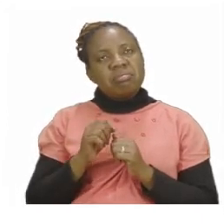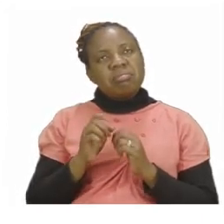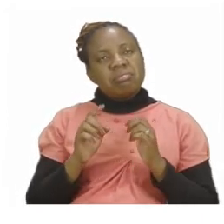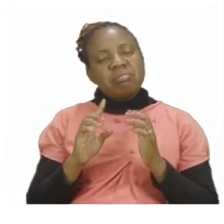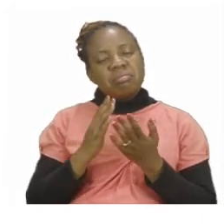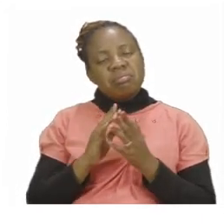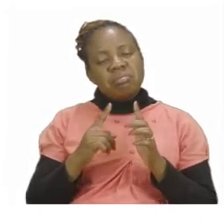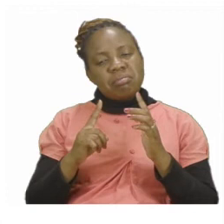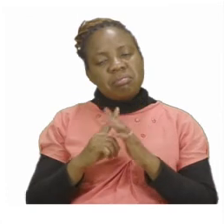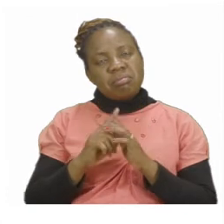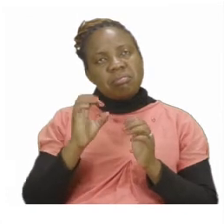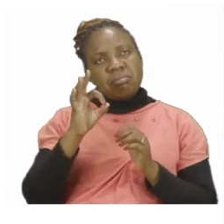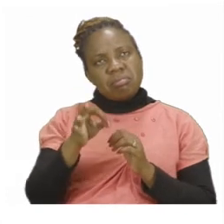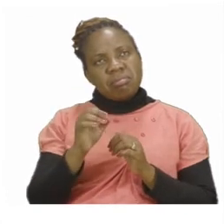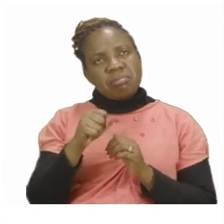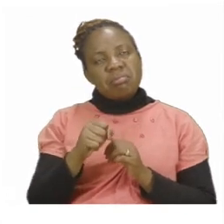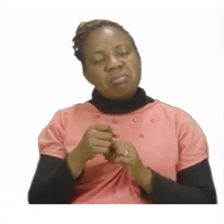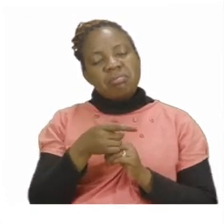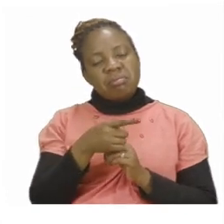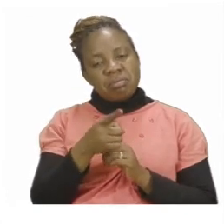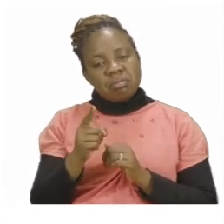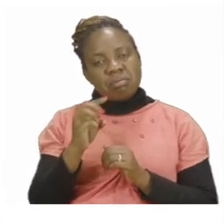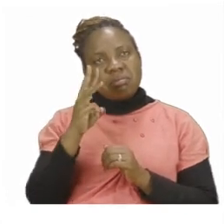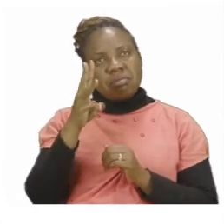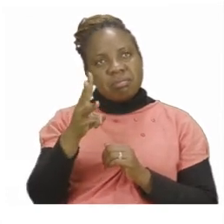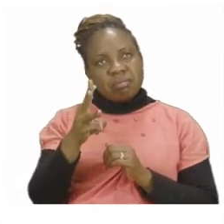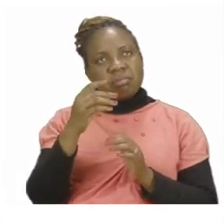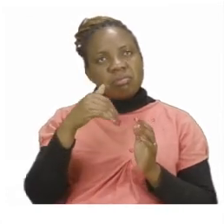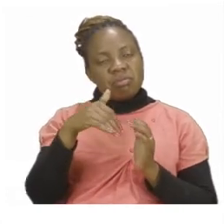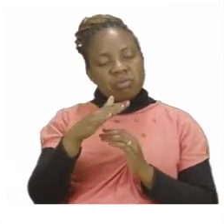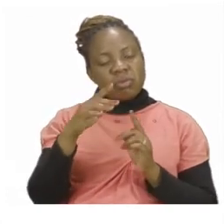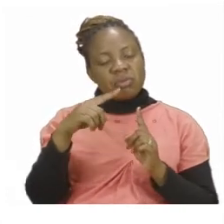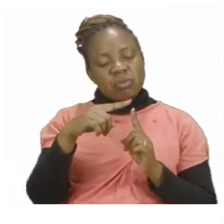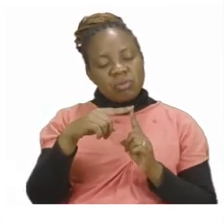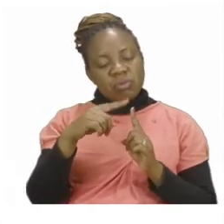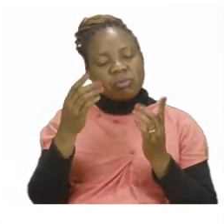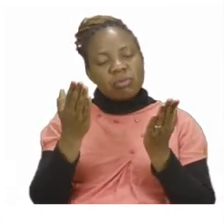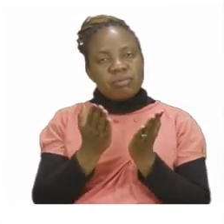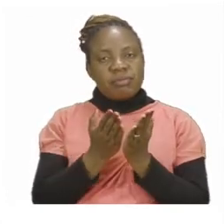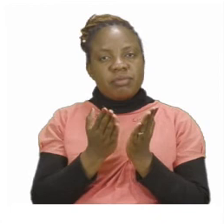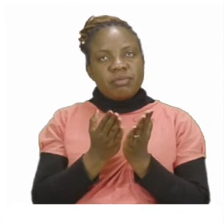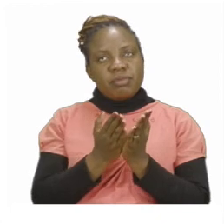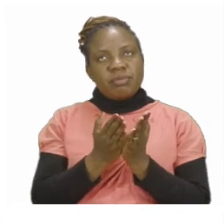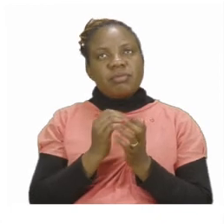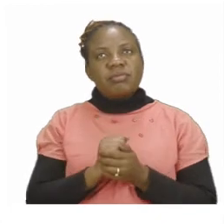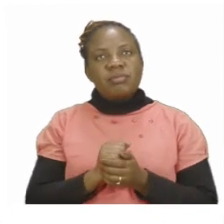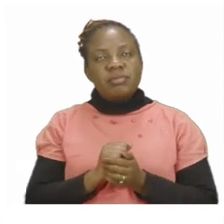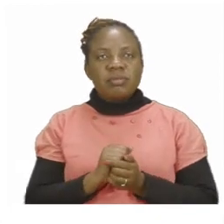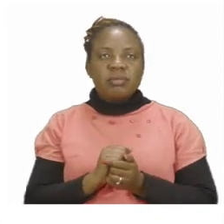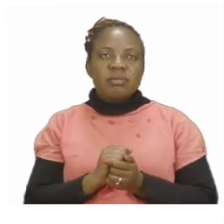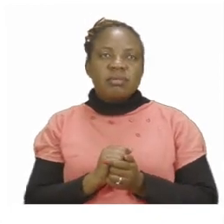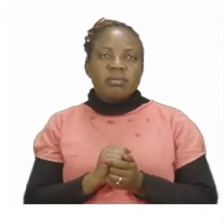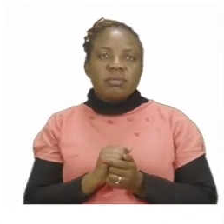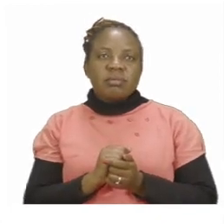will then say, they will go to school. Okay. Now